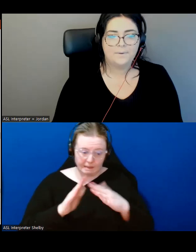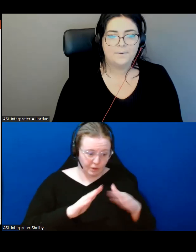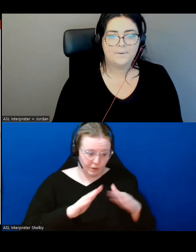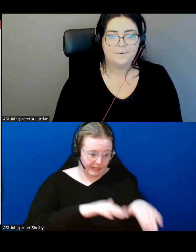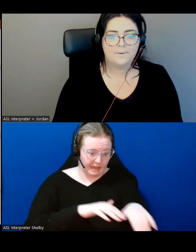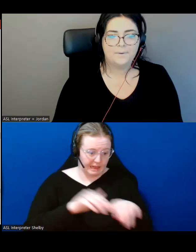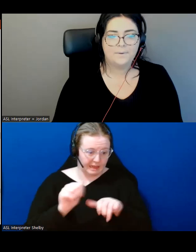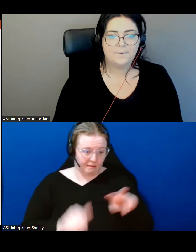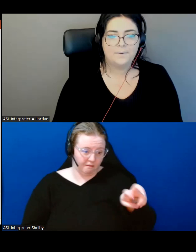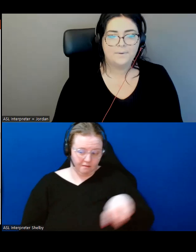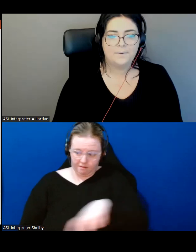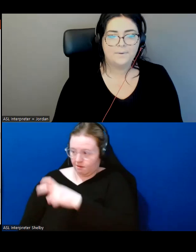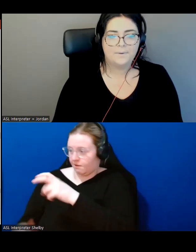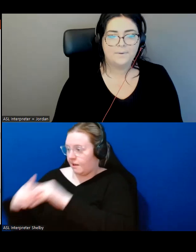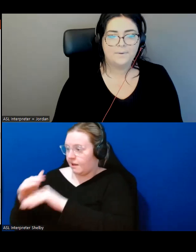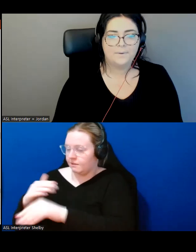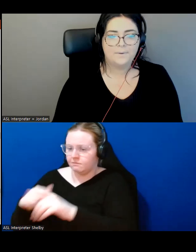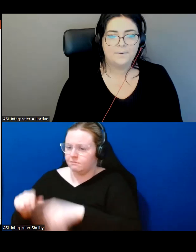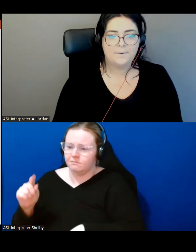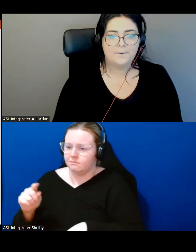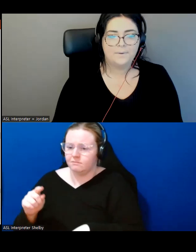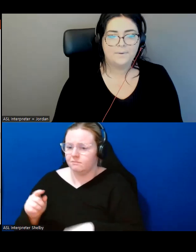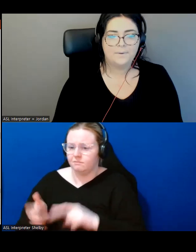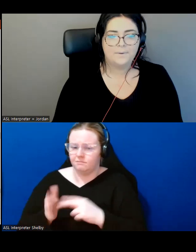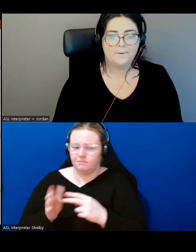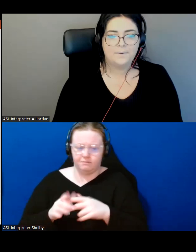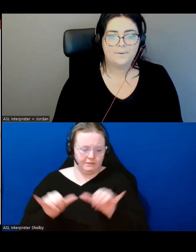of recreation or the different things.